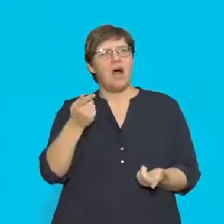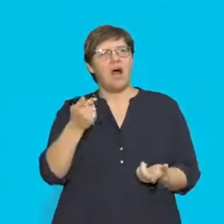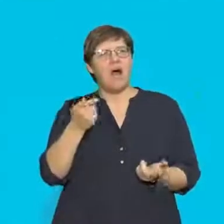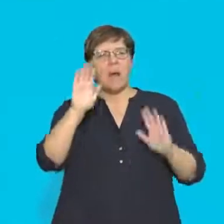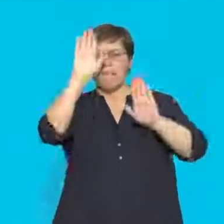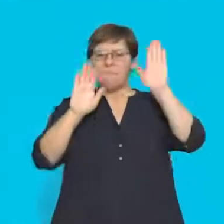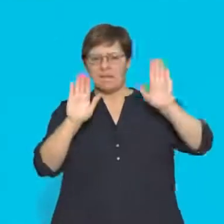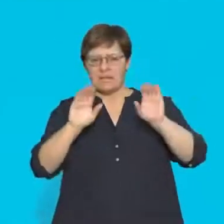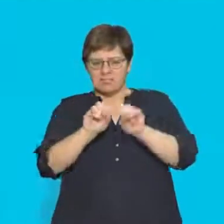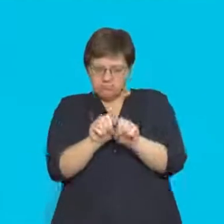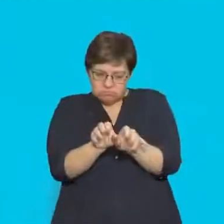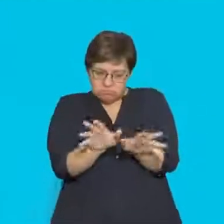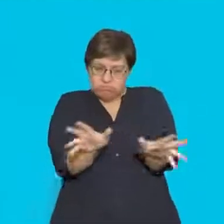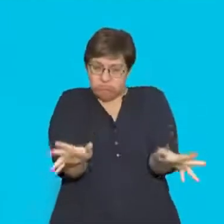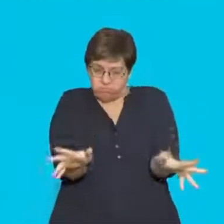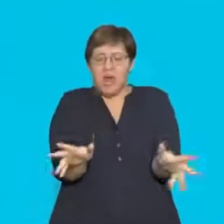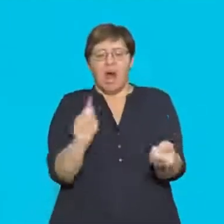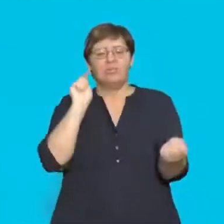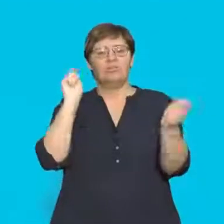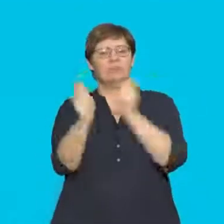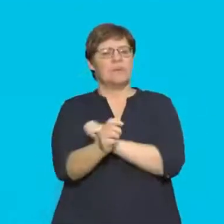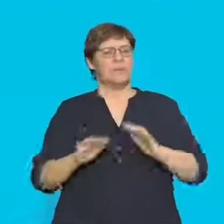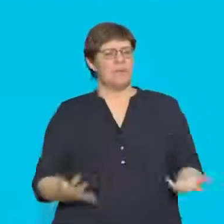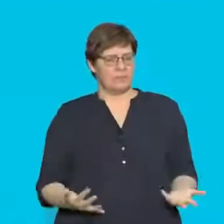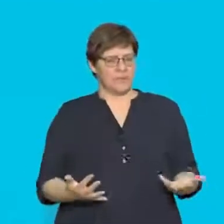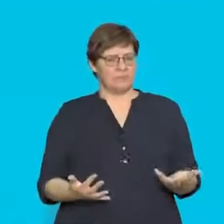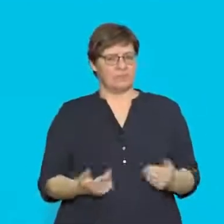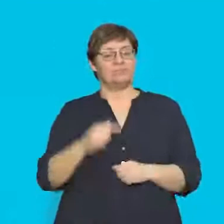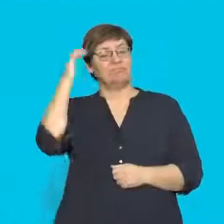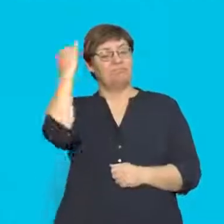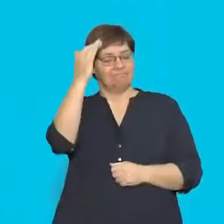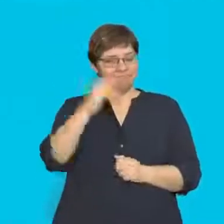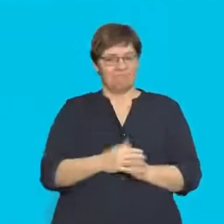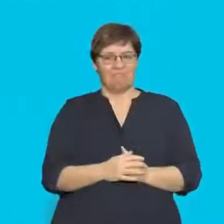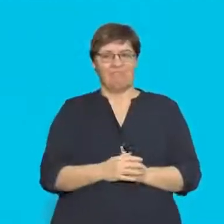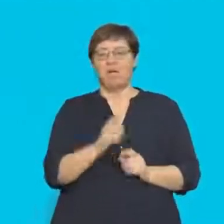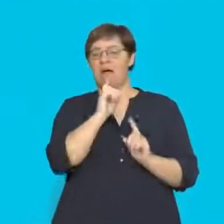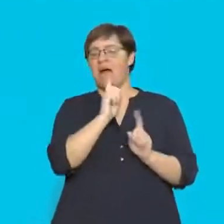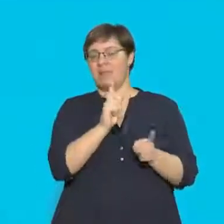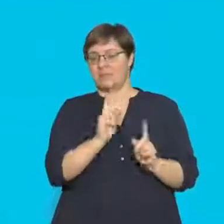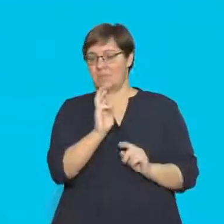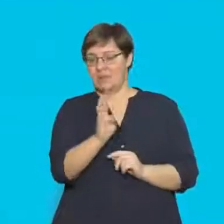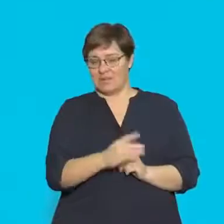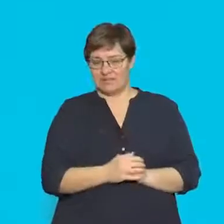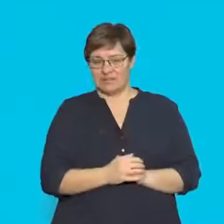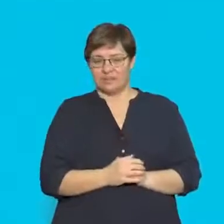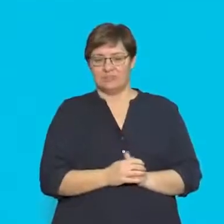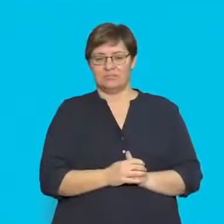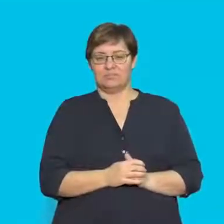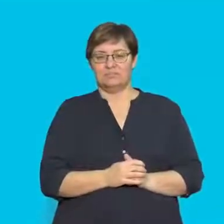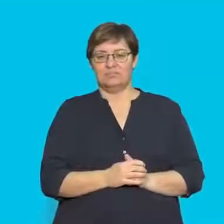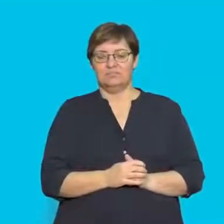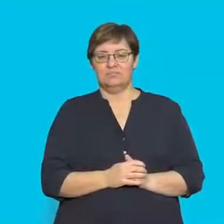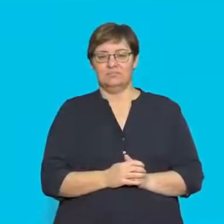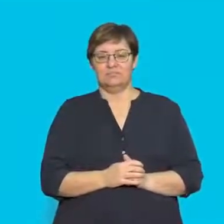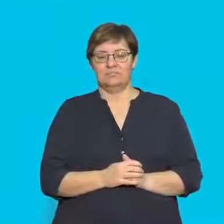this pattern that we get around a conductor? Well, you think about it and maybe we'll answer it as we go along. So